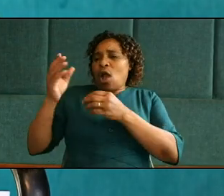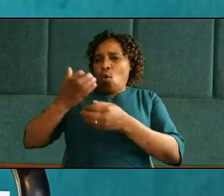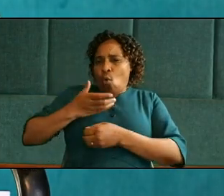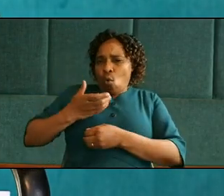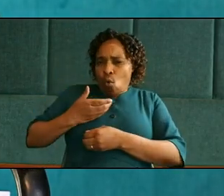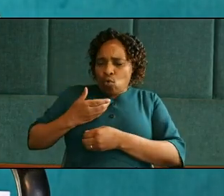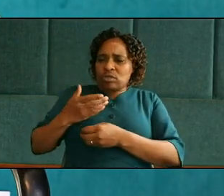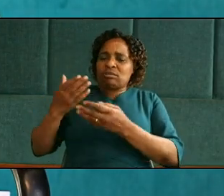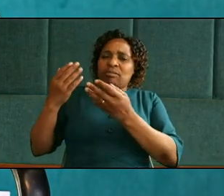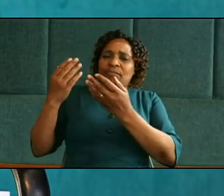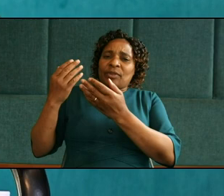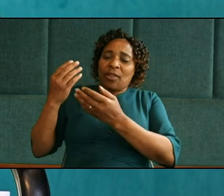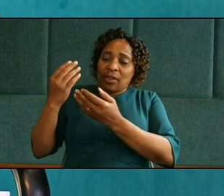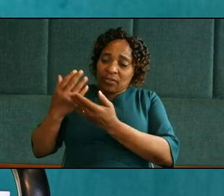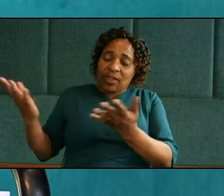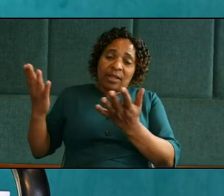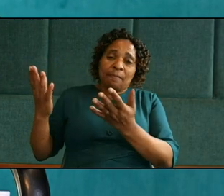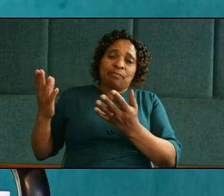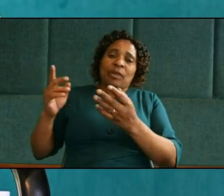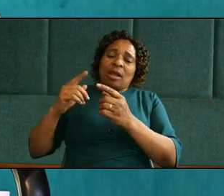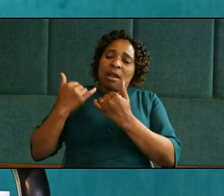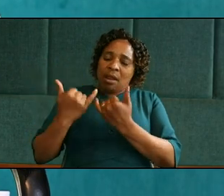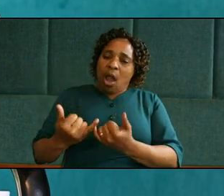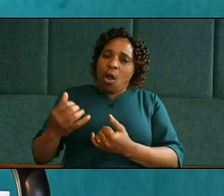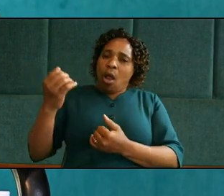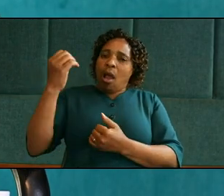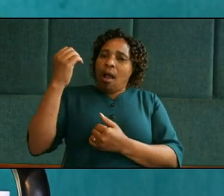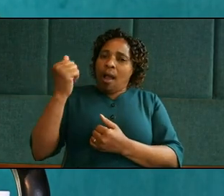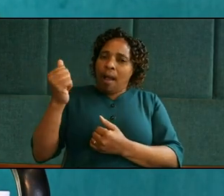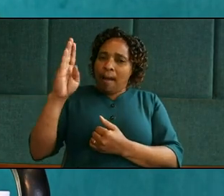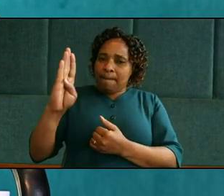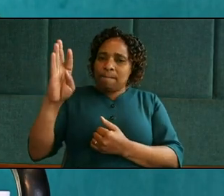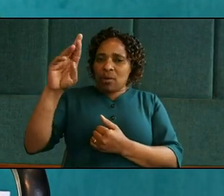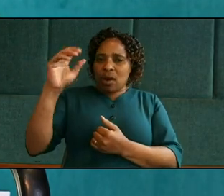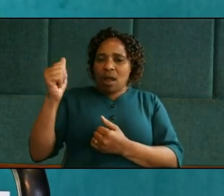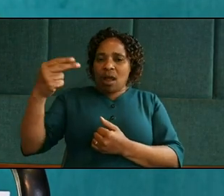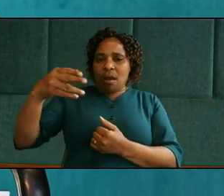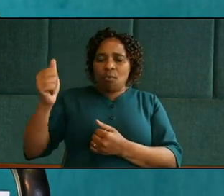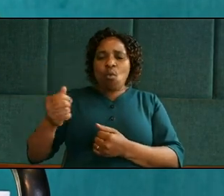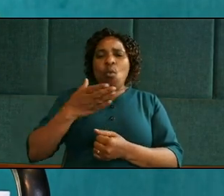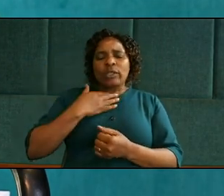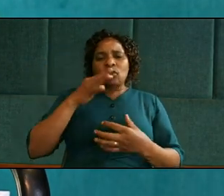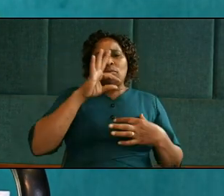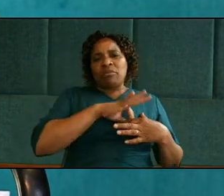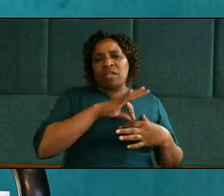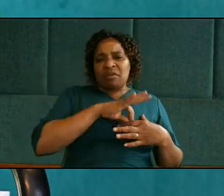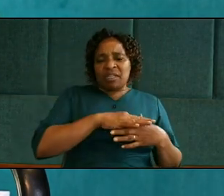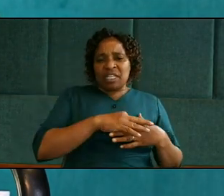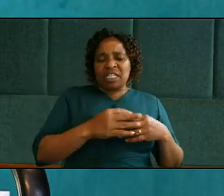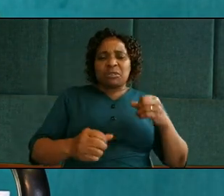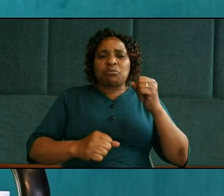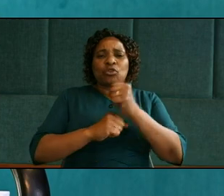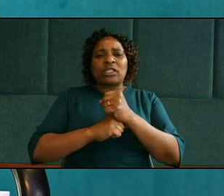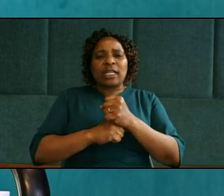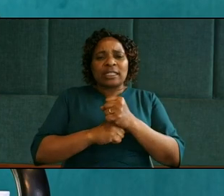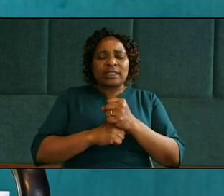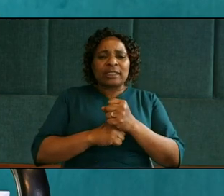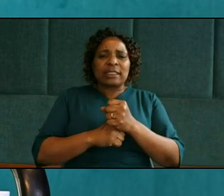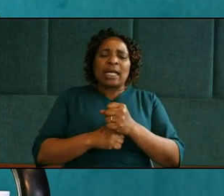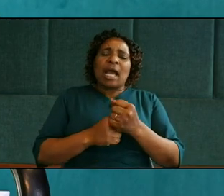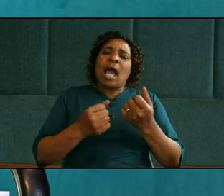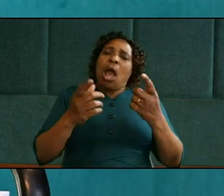And so because Abramov wanted to benefit, he sponsored a motion